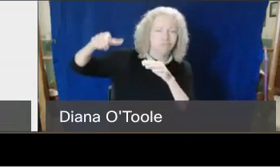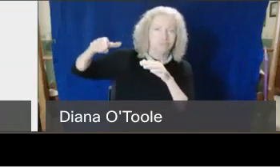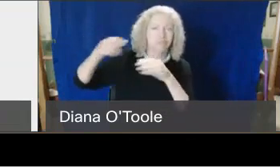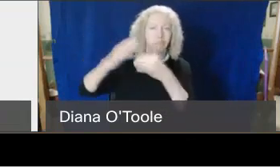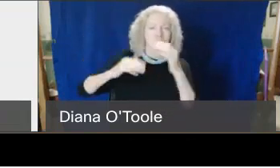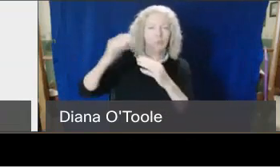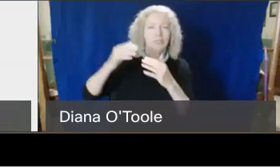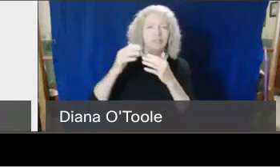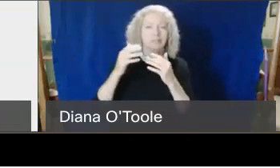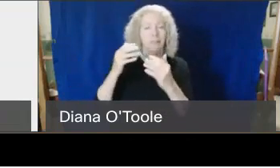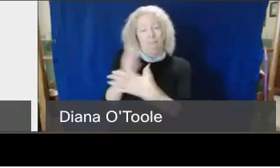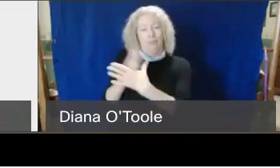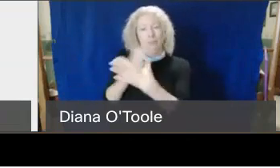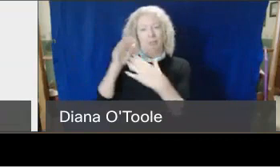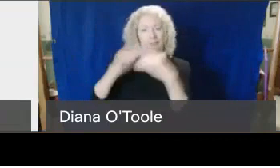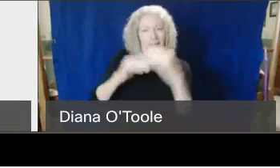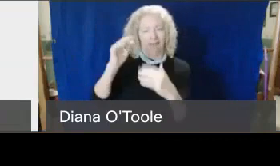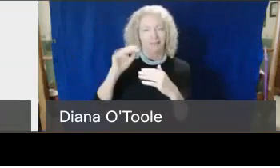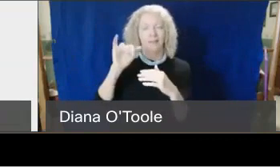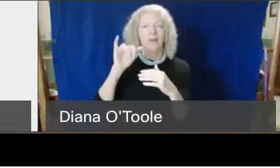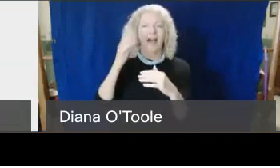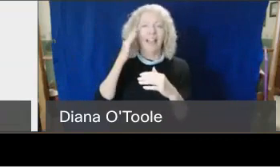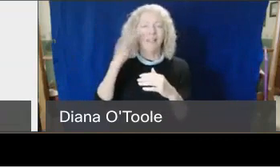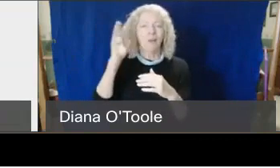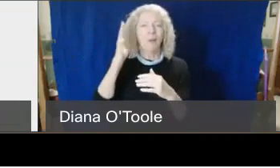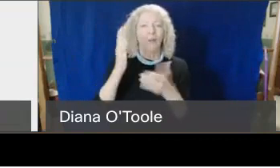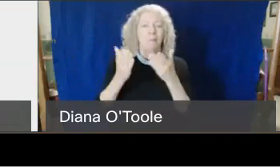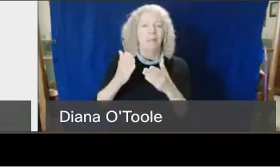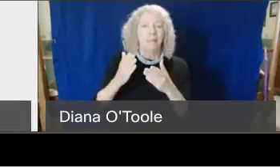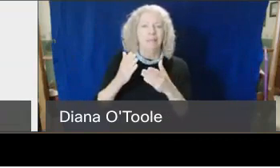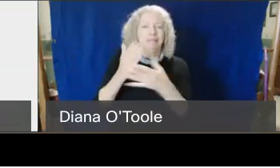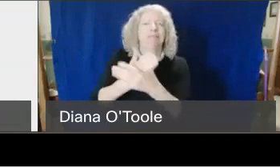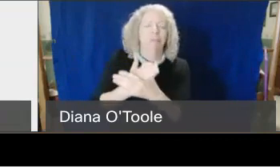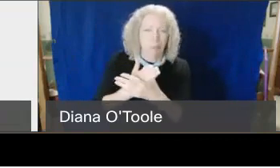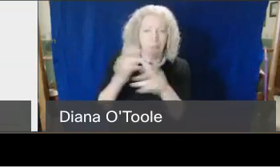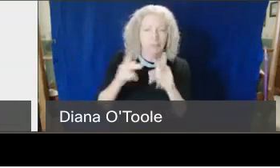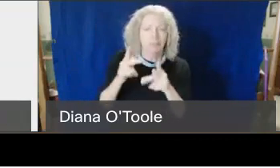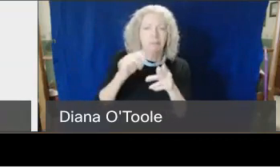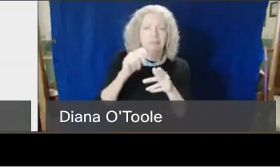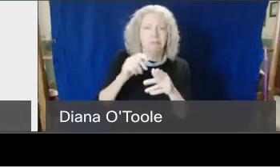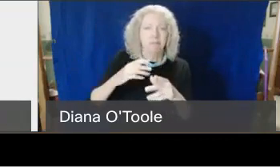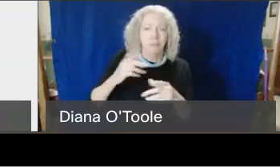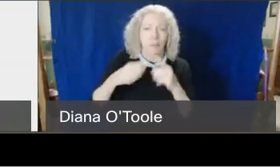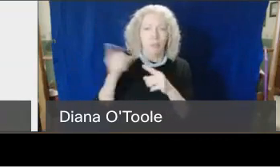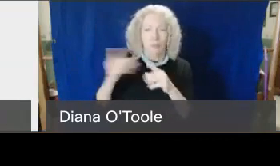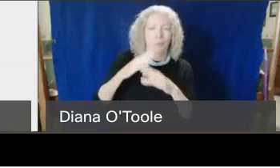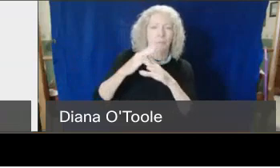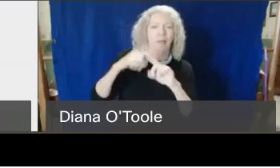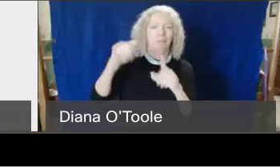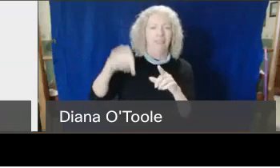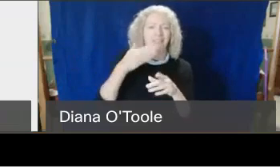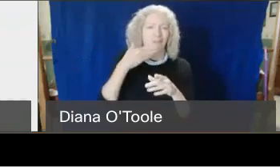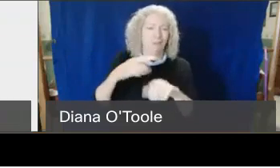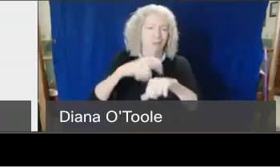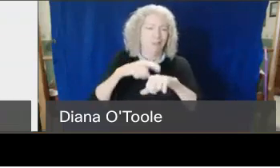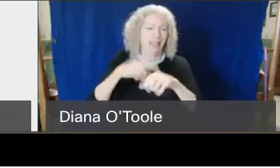disruptive, but this may be a good time with many fewer classes on campus. We'll be getting this done. We have a really great